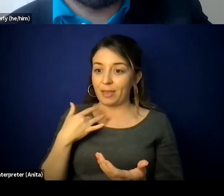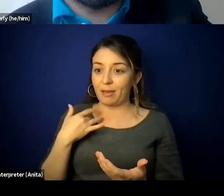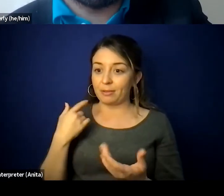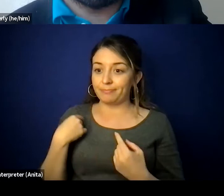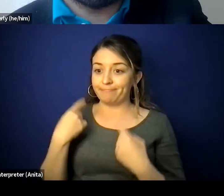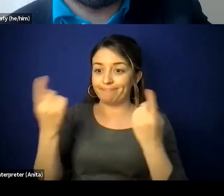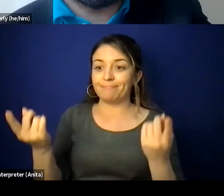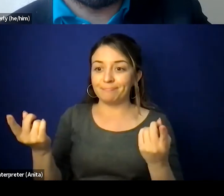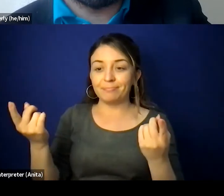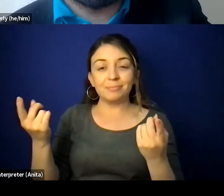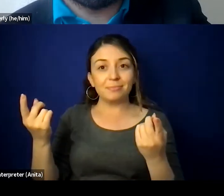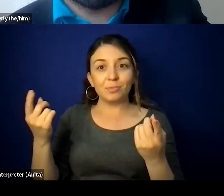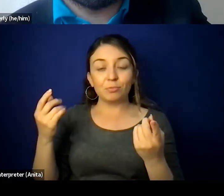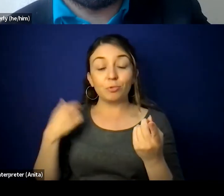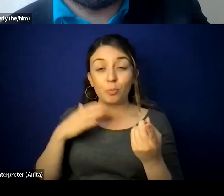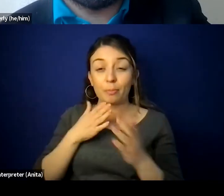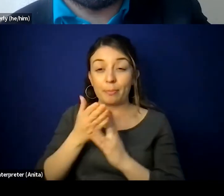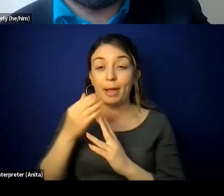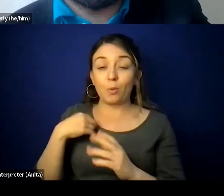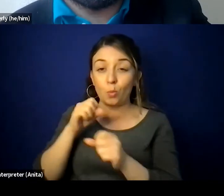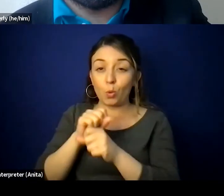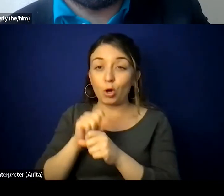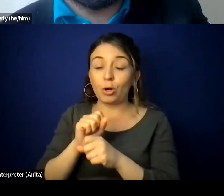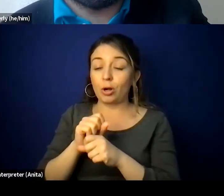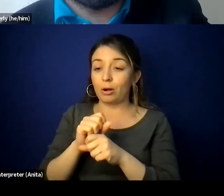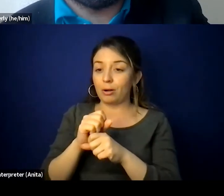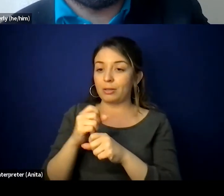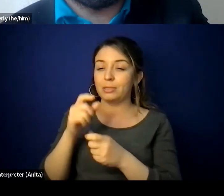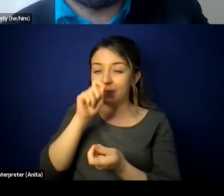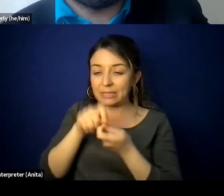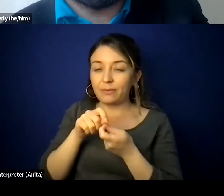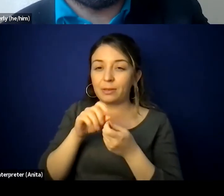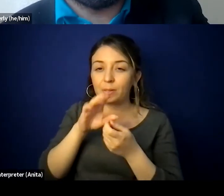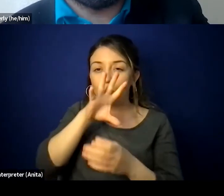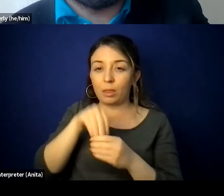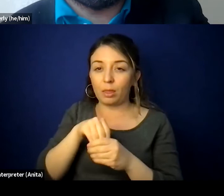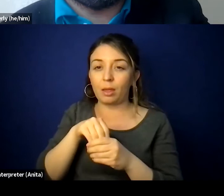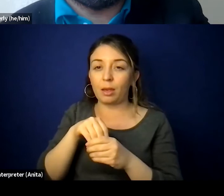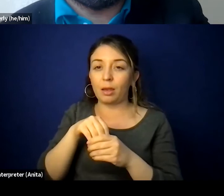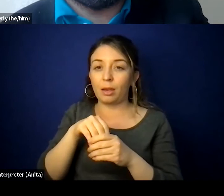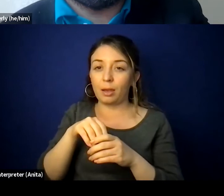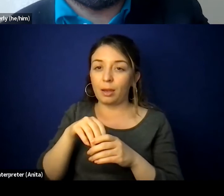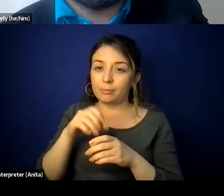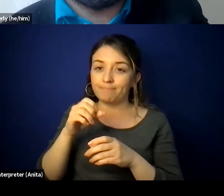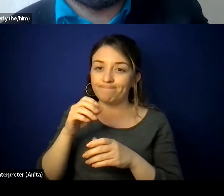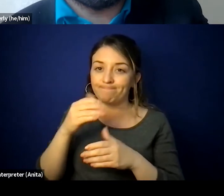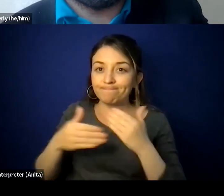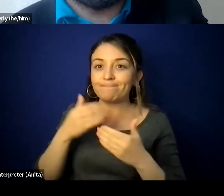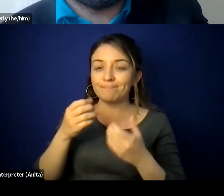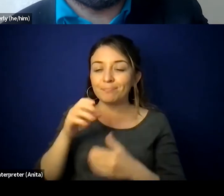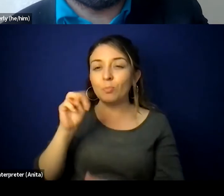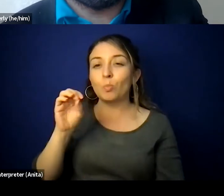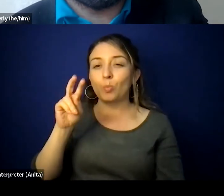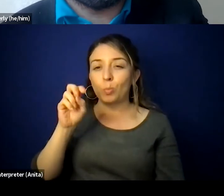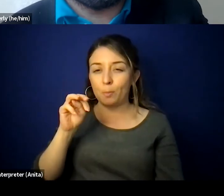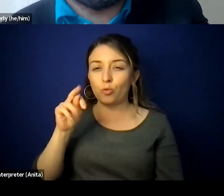my career, and particularly in my time in working in movements, to be working in these kind of like what I didn't